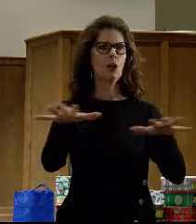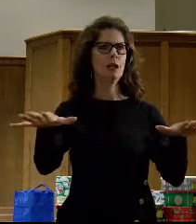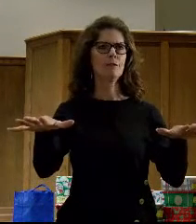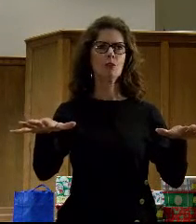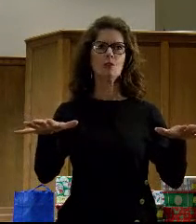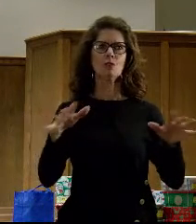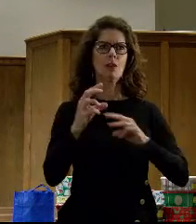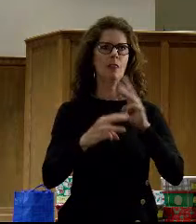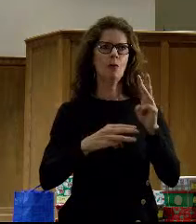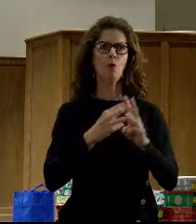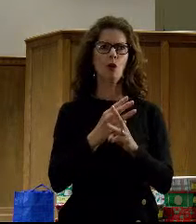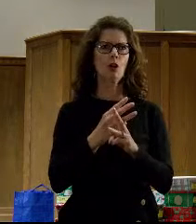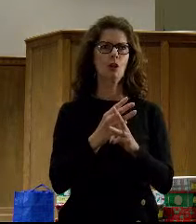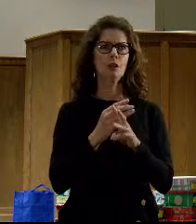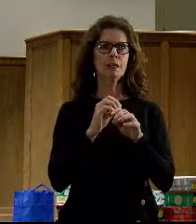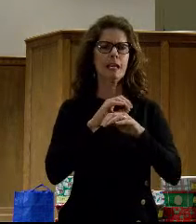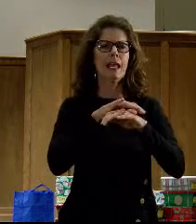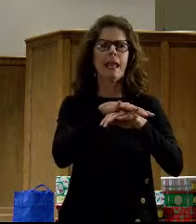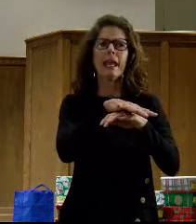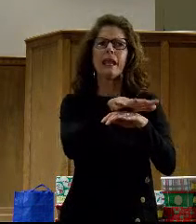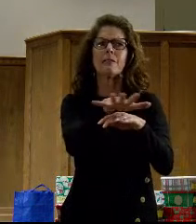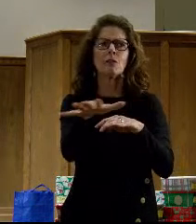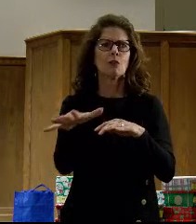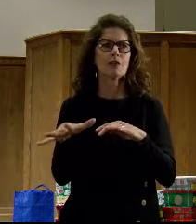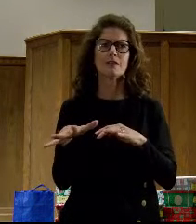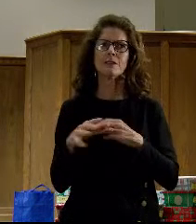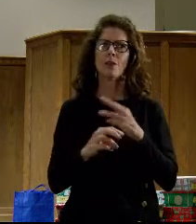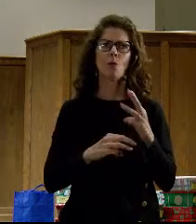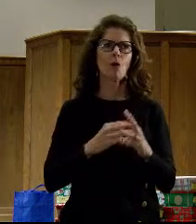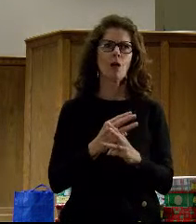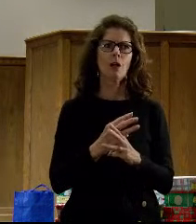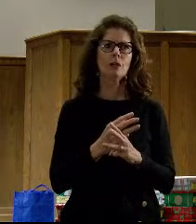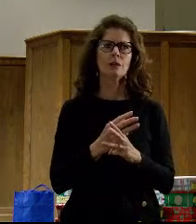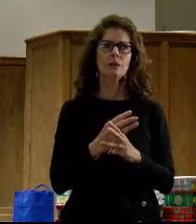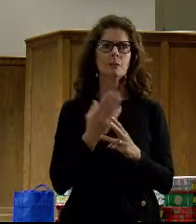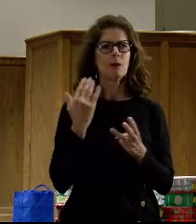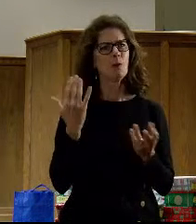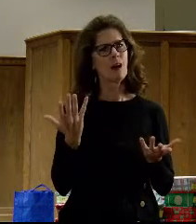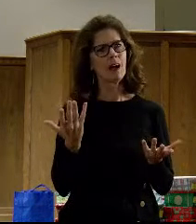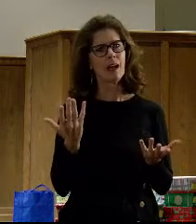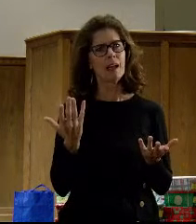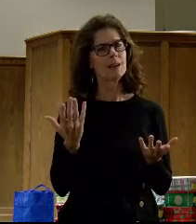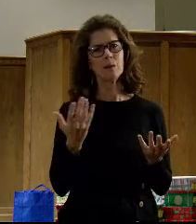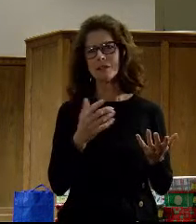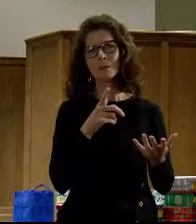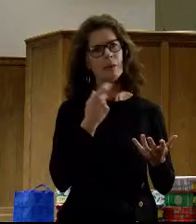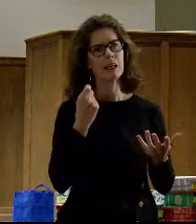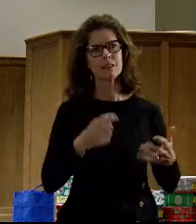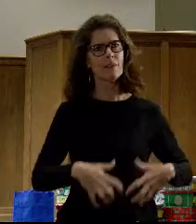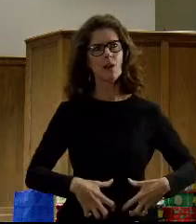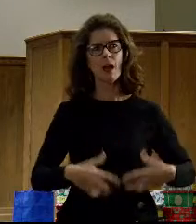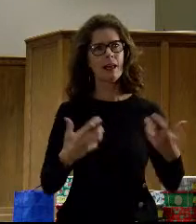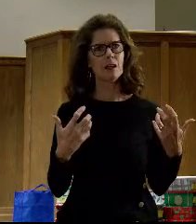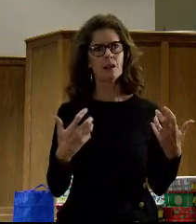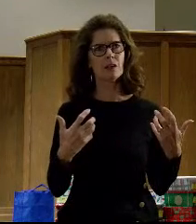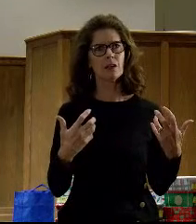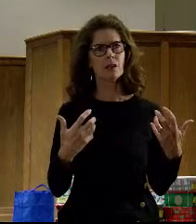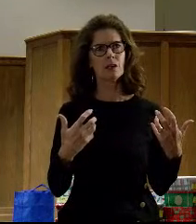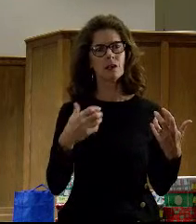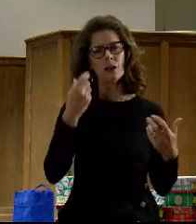in humanity. But the reason they made a difference wasn't because of their anger. It was about it's their action. It's what they